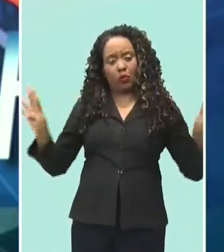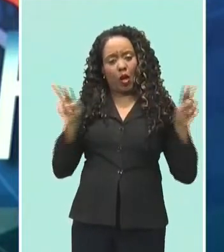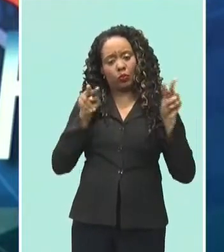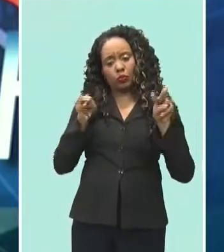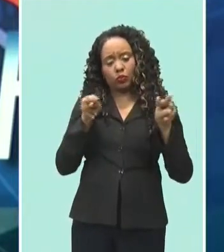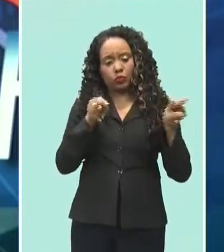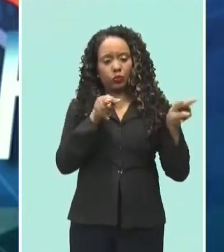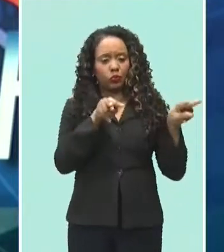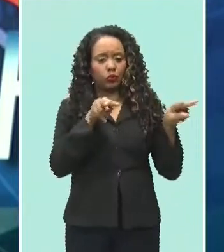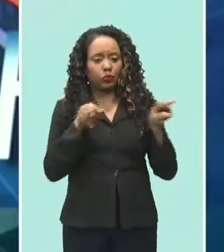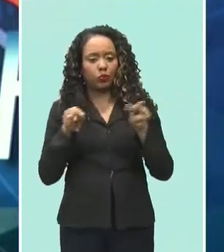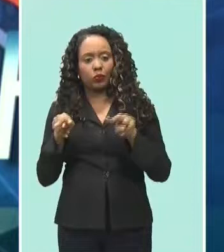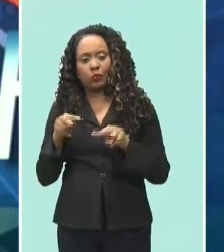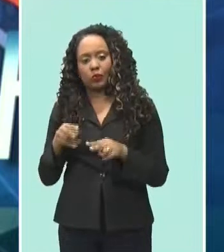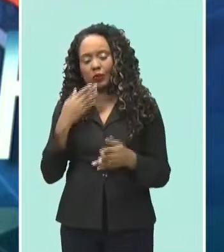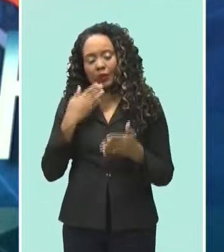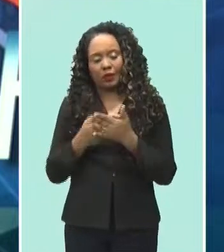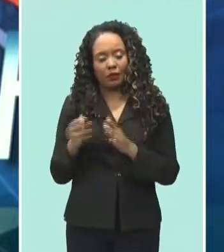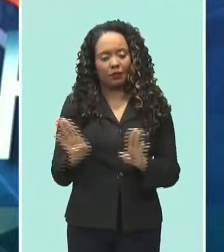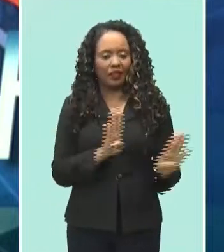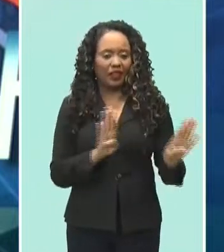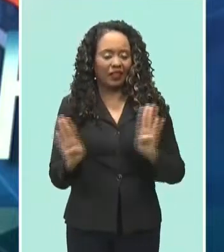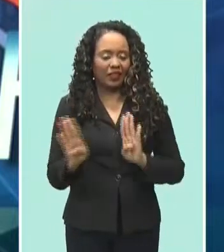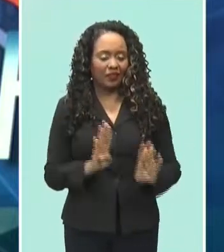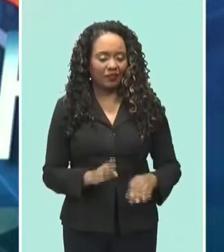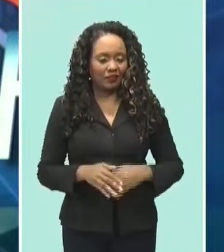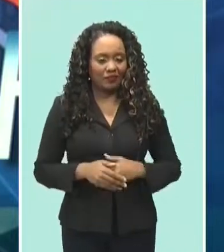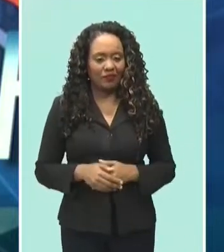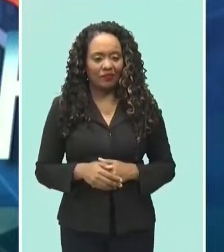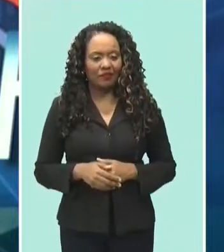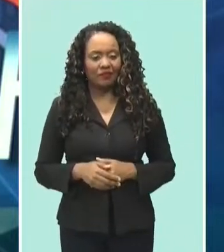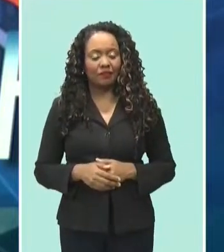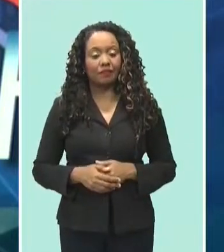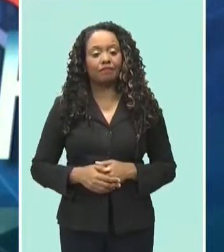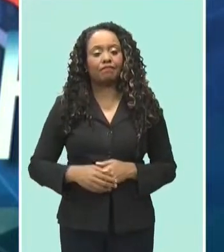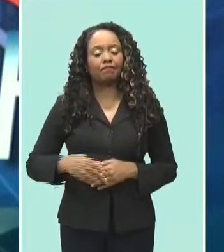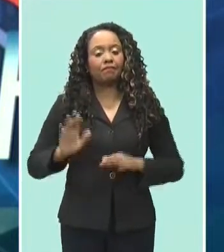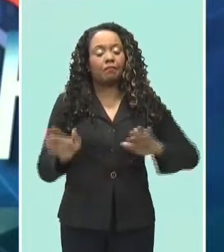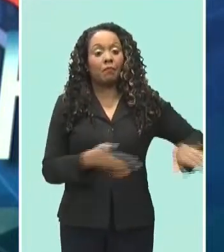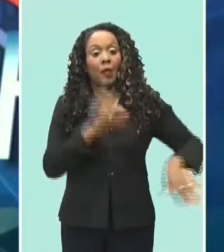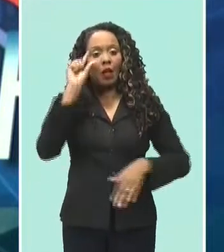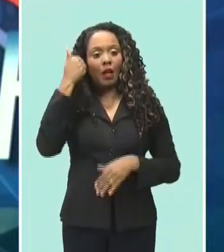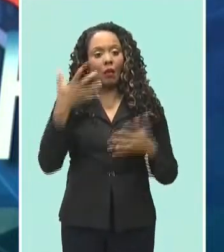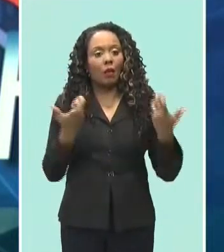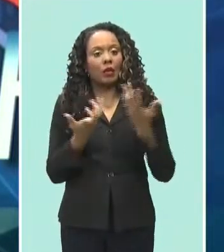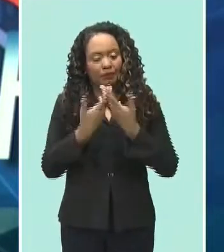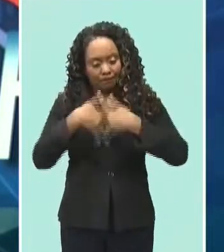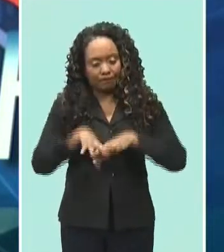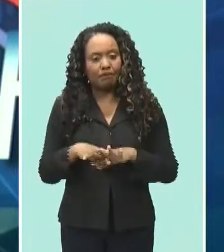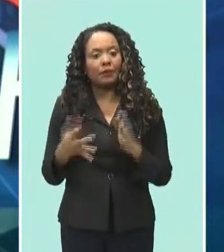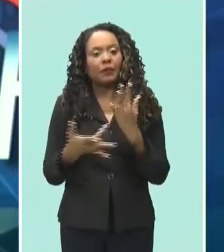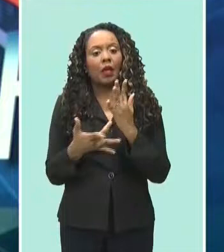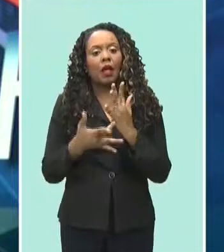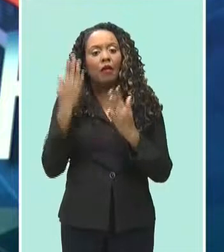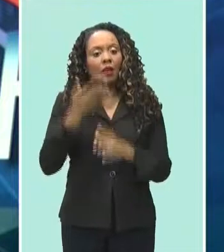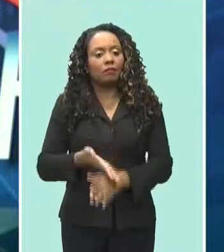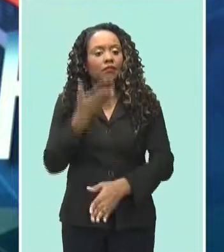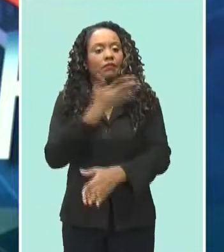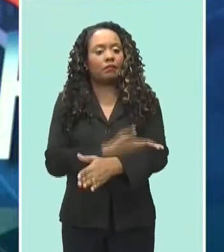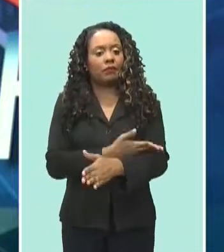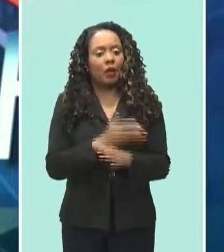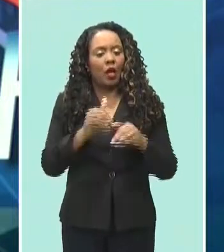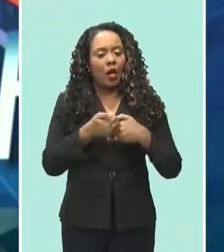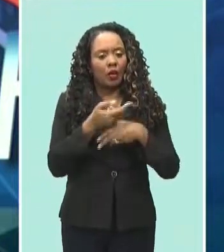were especially well behaved. Well, government is planning to incorporate technology to improve the level of care and